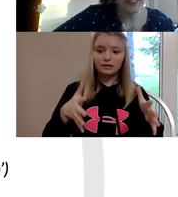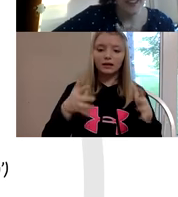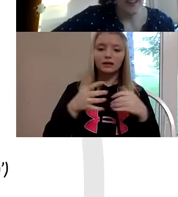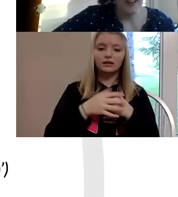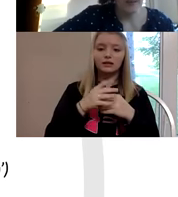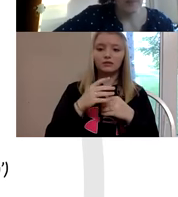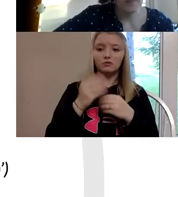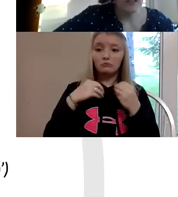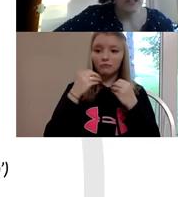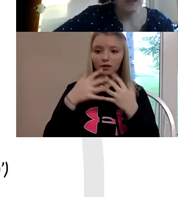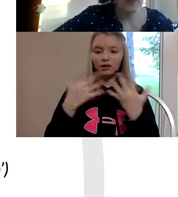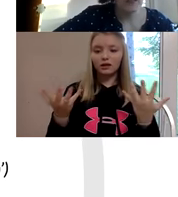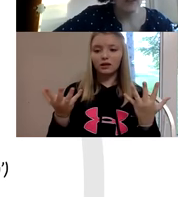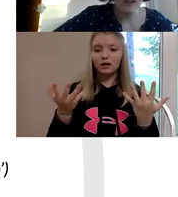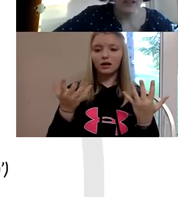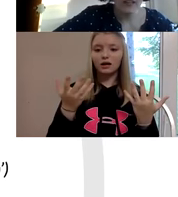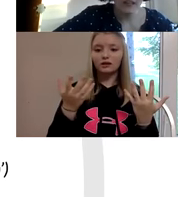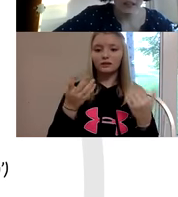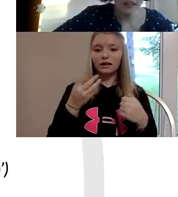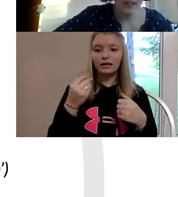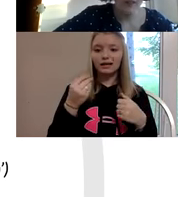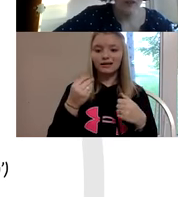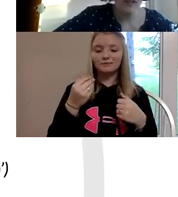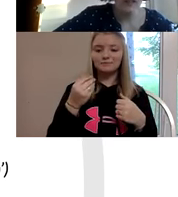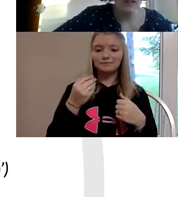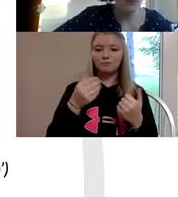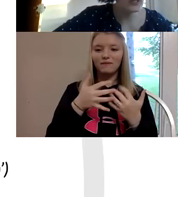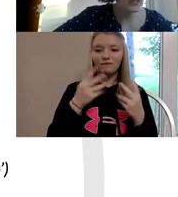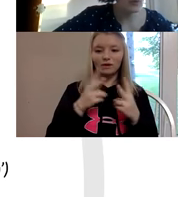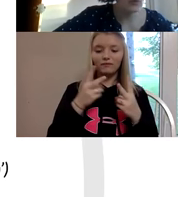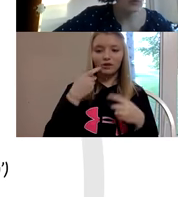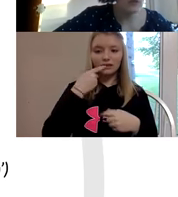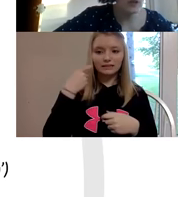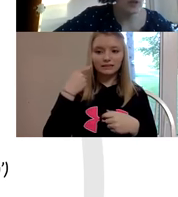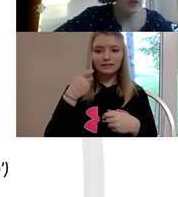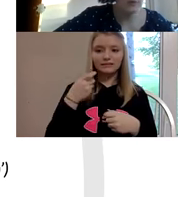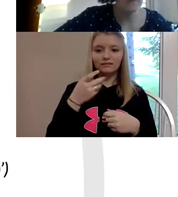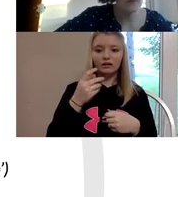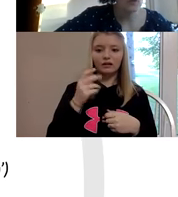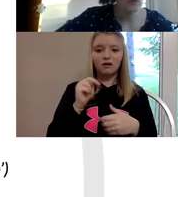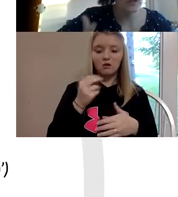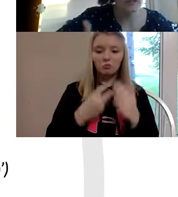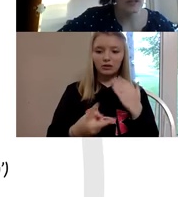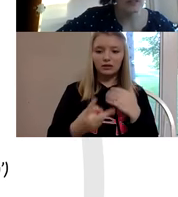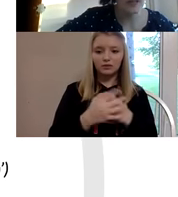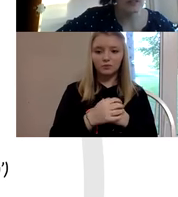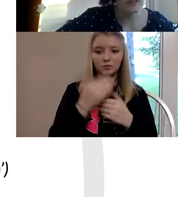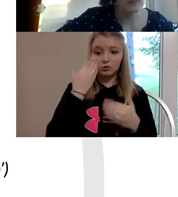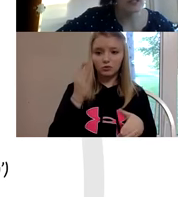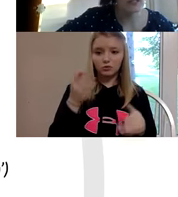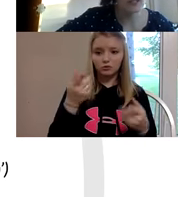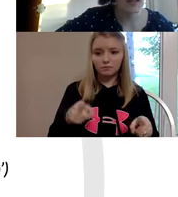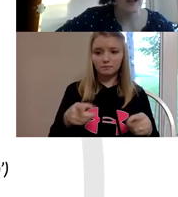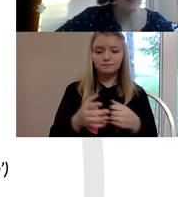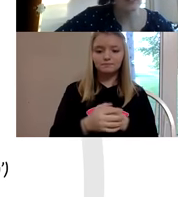earlier, and it can be very addictive and unpredictable. Whereas, like I said, the